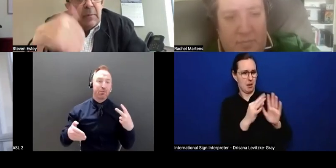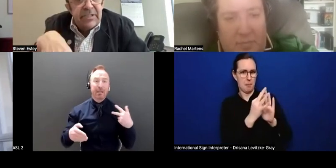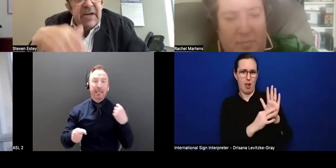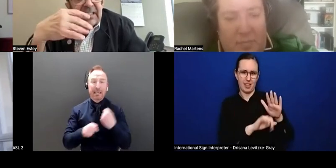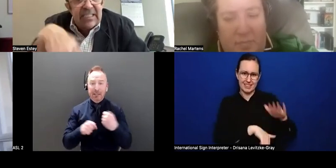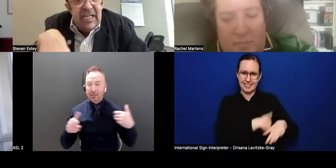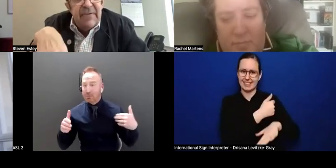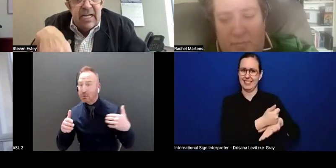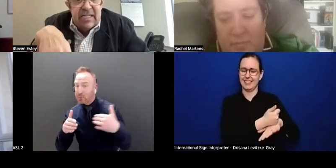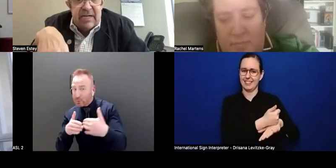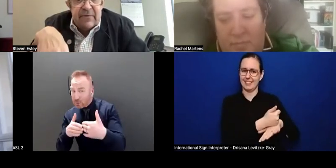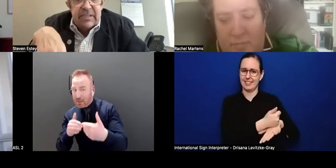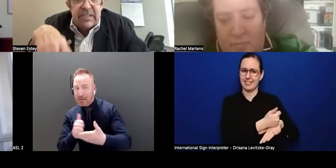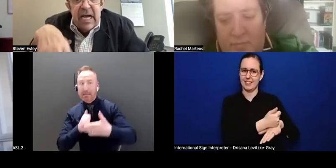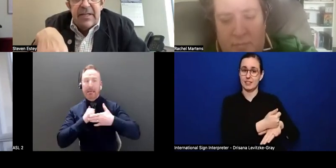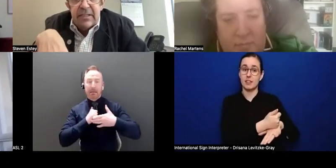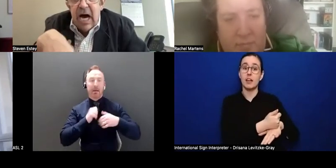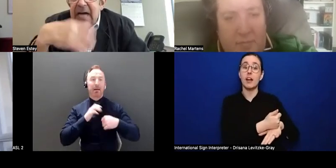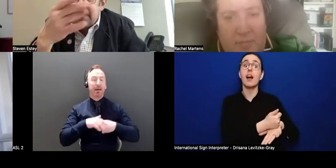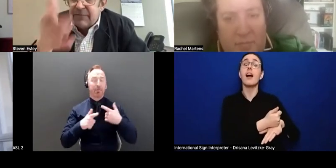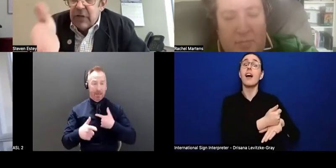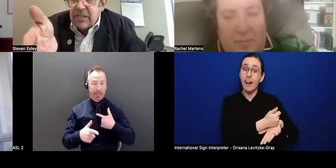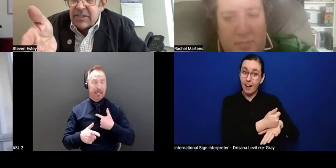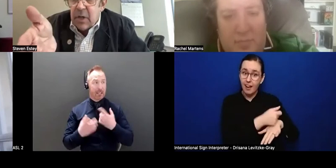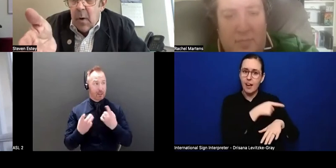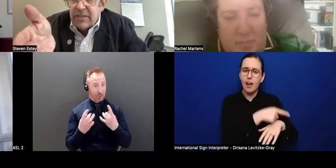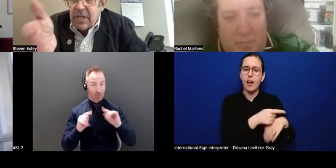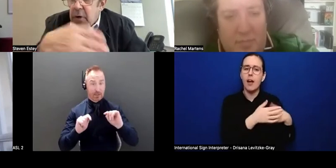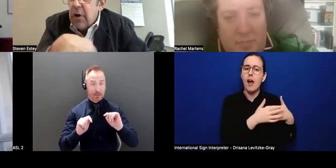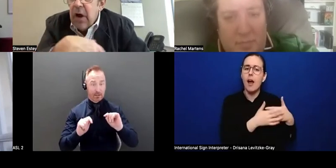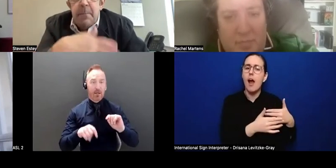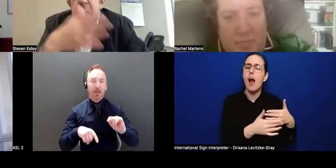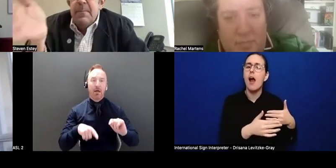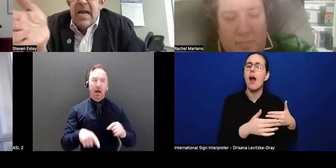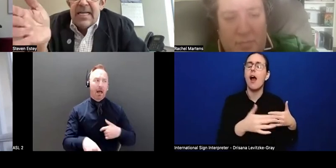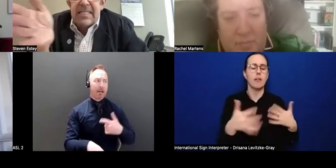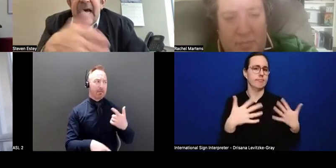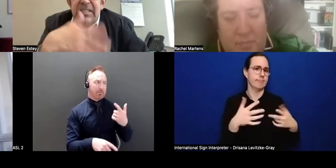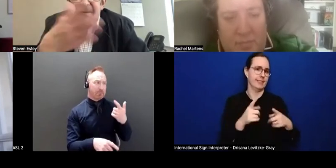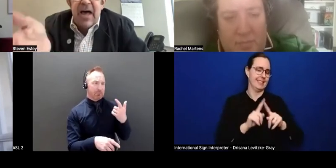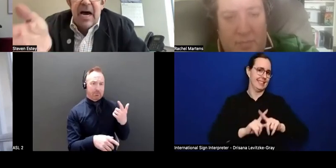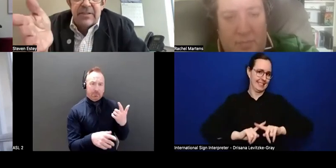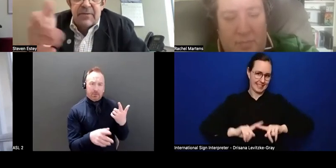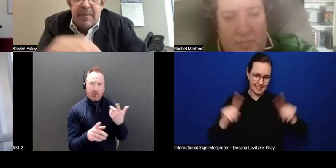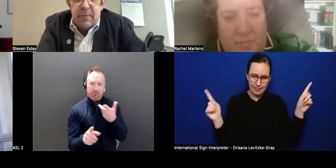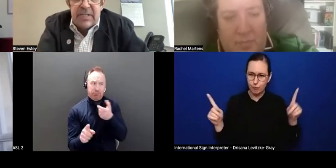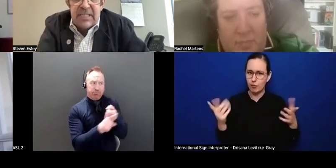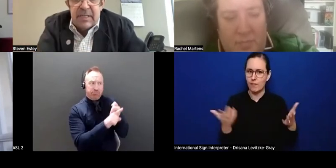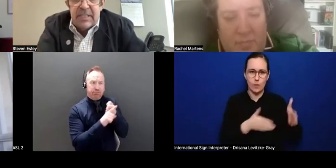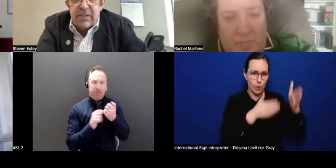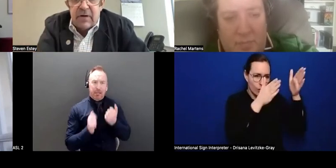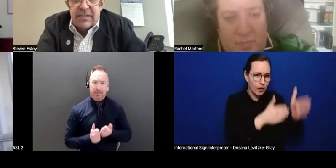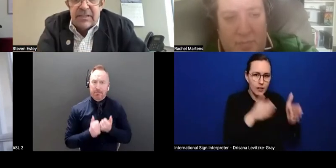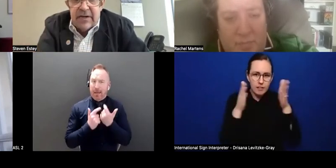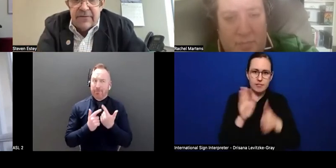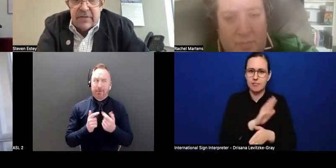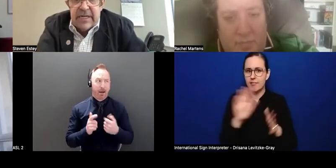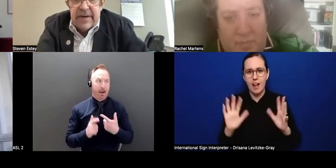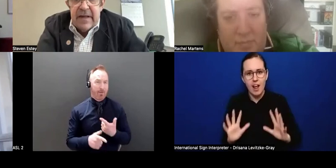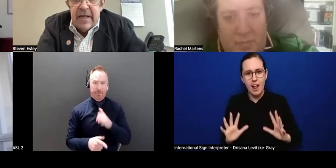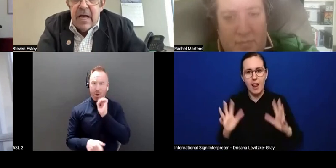then we'll see a significant difference in the lives of not just the questioner, but many tens of thousands of people with disabilities across